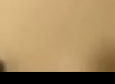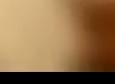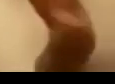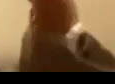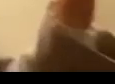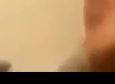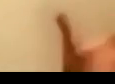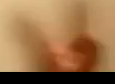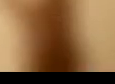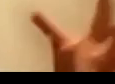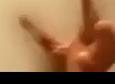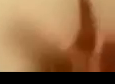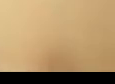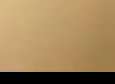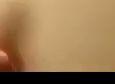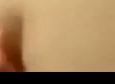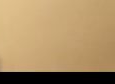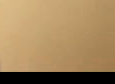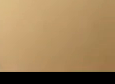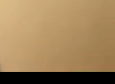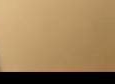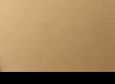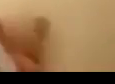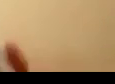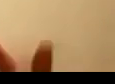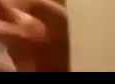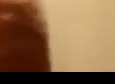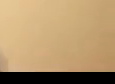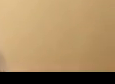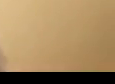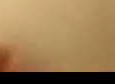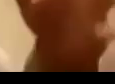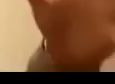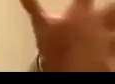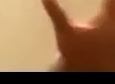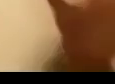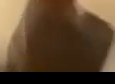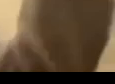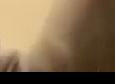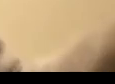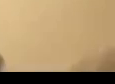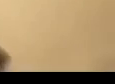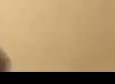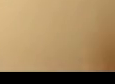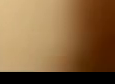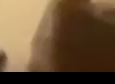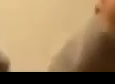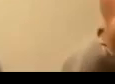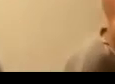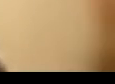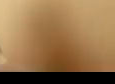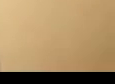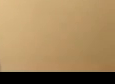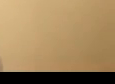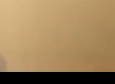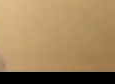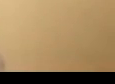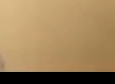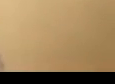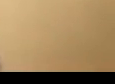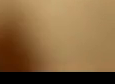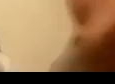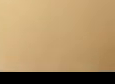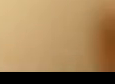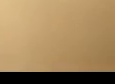toys, which essentially teaches them that, hey, this is what I should do. I hear the sound, I turn, I look at the toy, and it'll give me